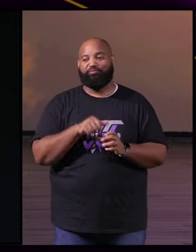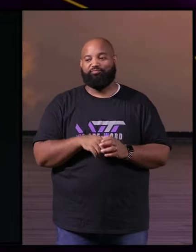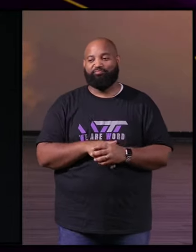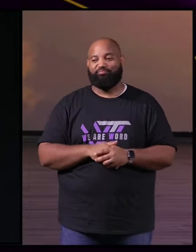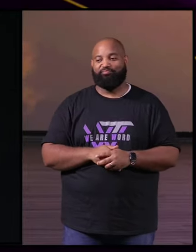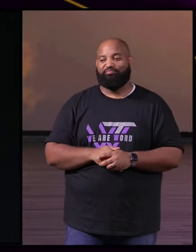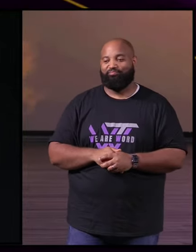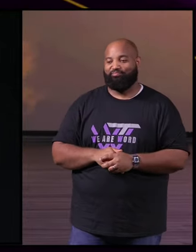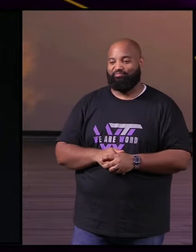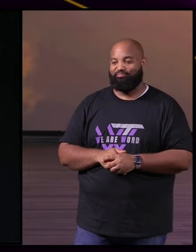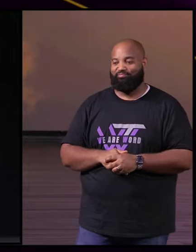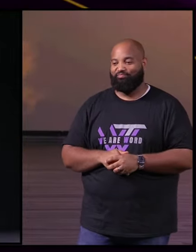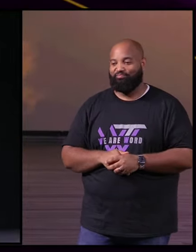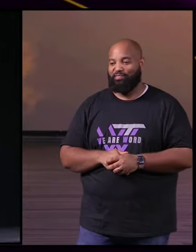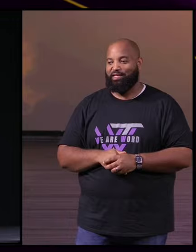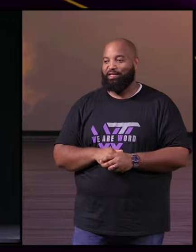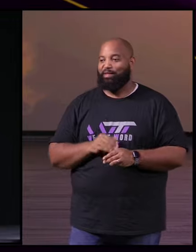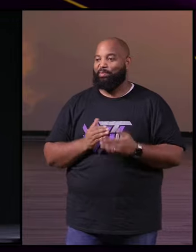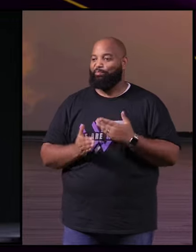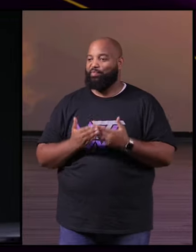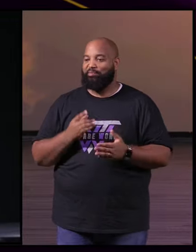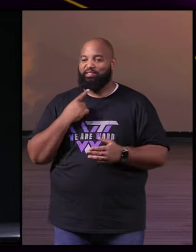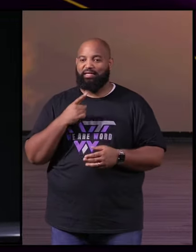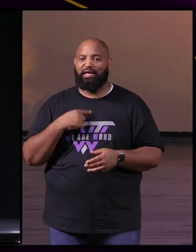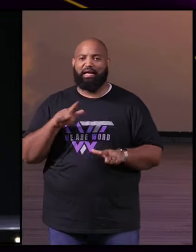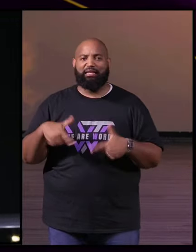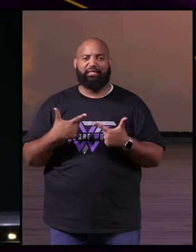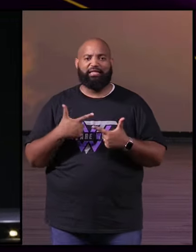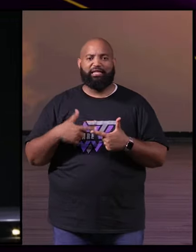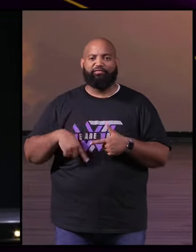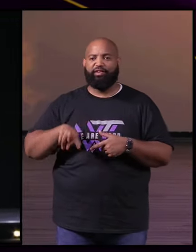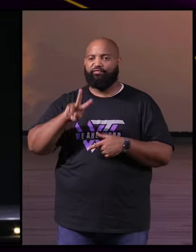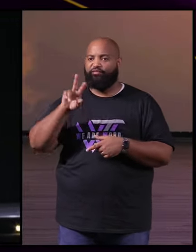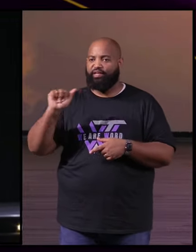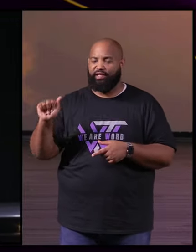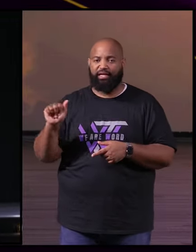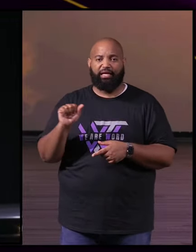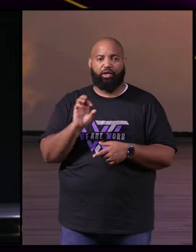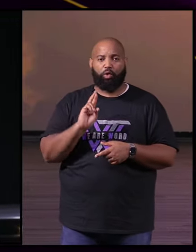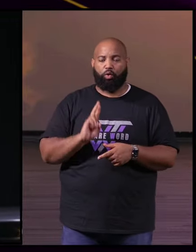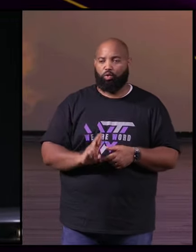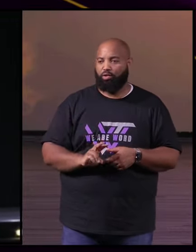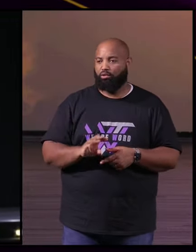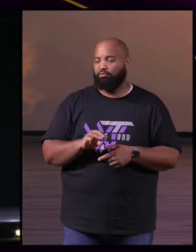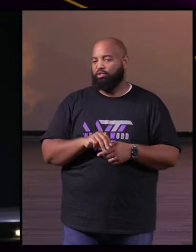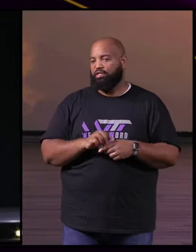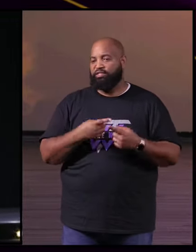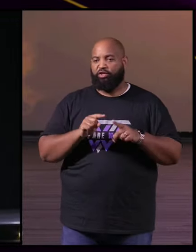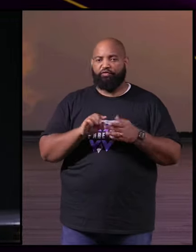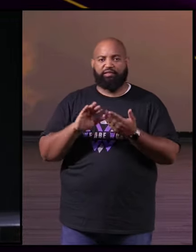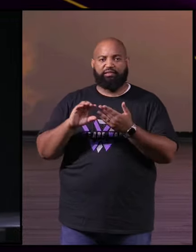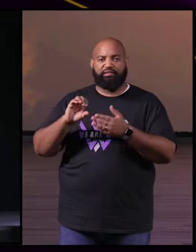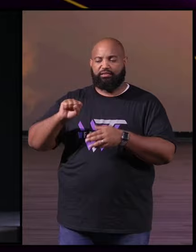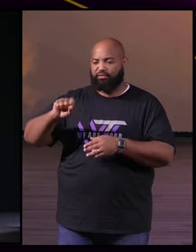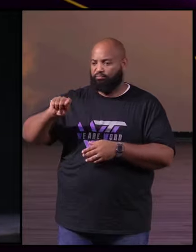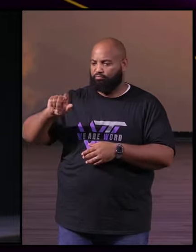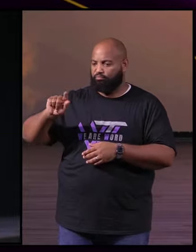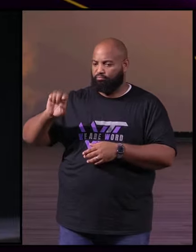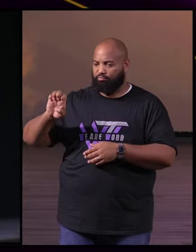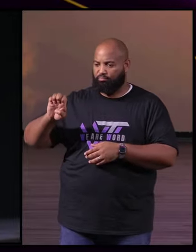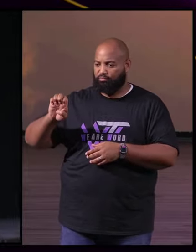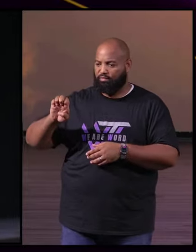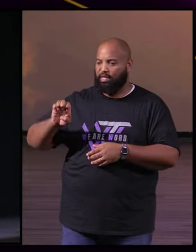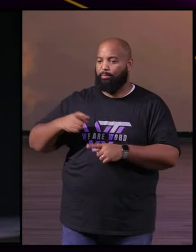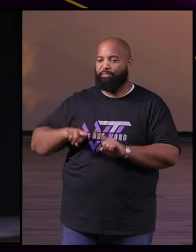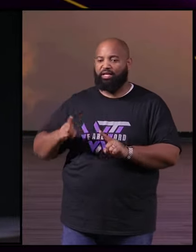you. And so you may say, look, I live in Virginia, I live in Northern Virginia, I live in Baltimore, but I want to be an East City Campus member of Word. I'm